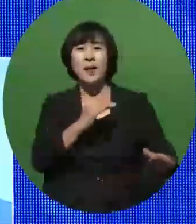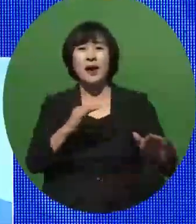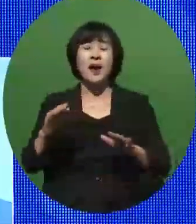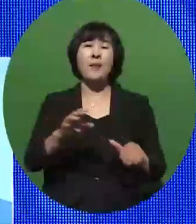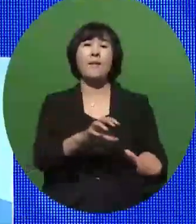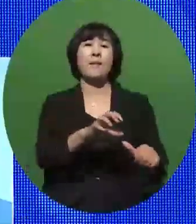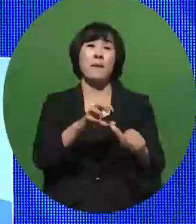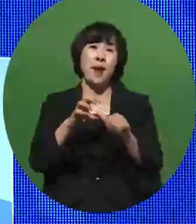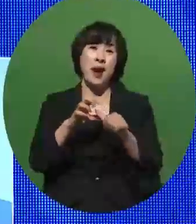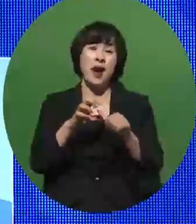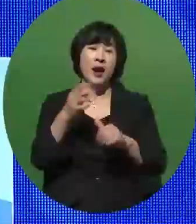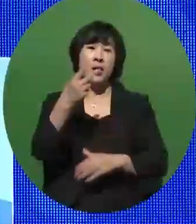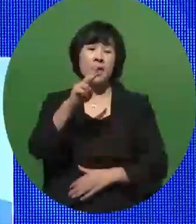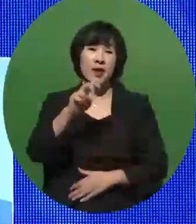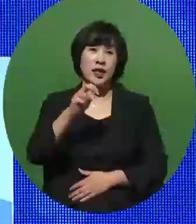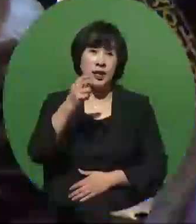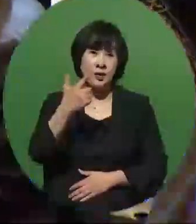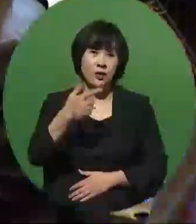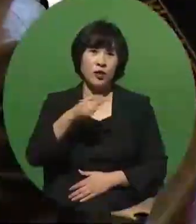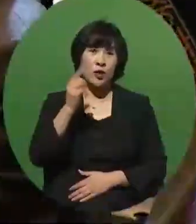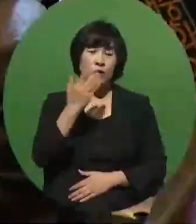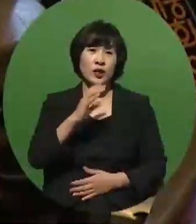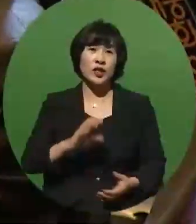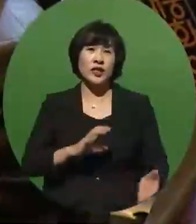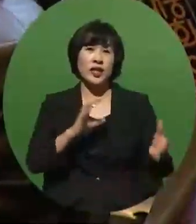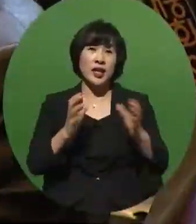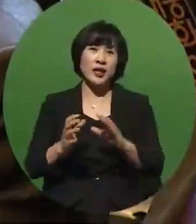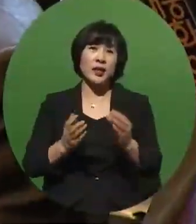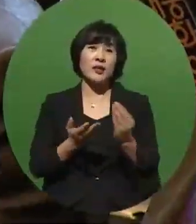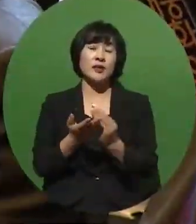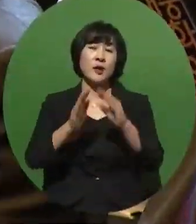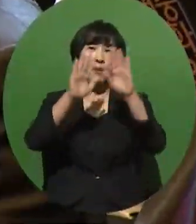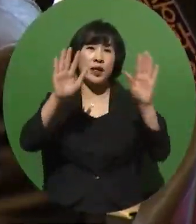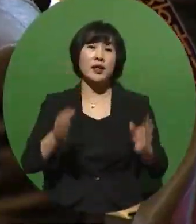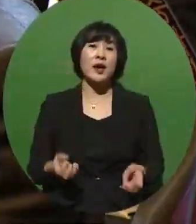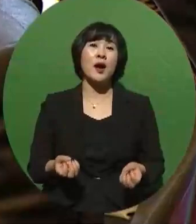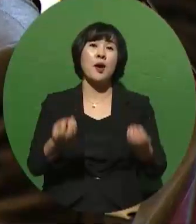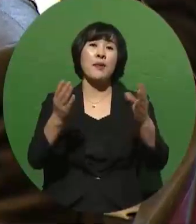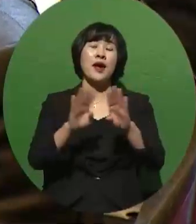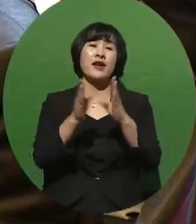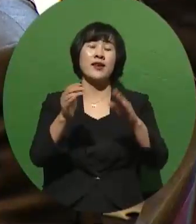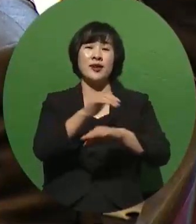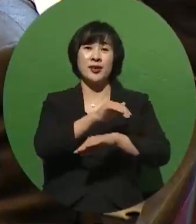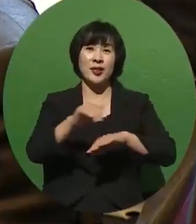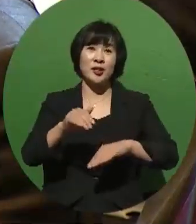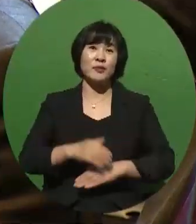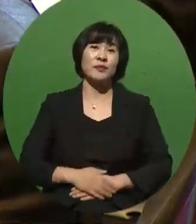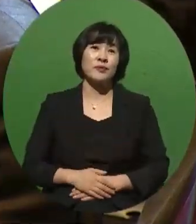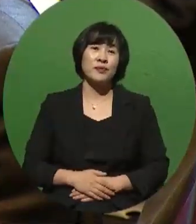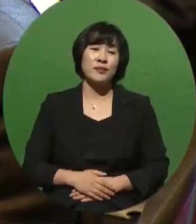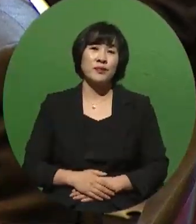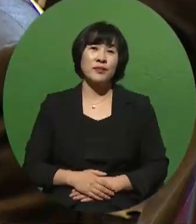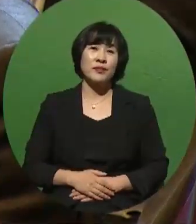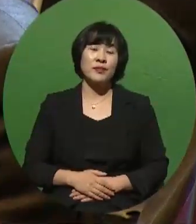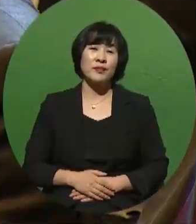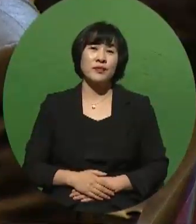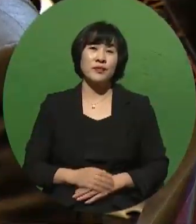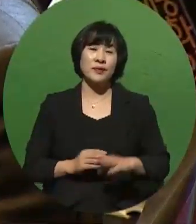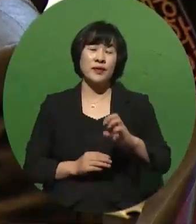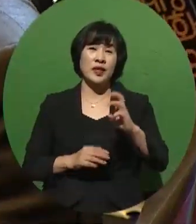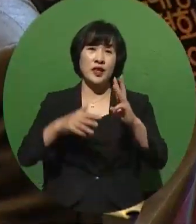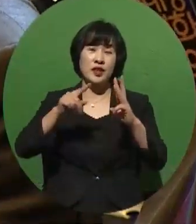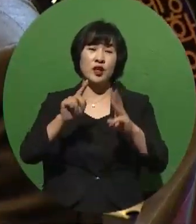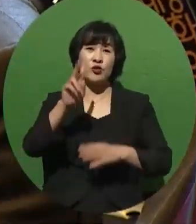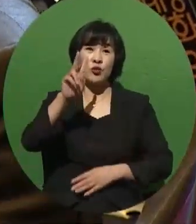on the south coast, making it a tourist attraction for the world. And we will host 2026 Yeosu World